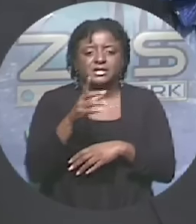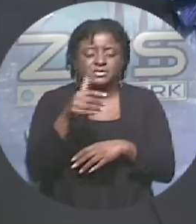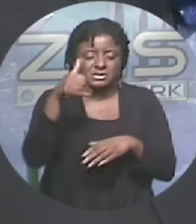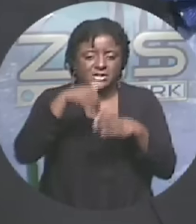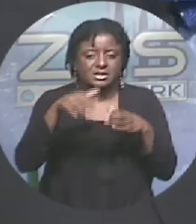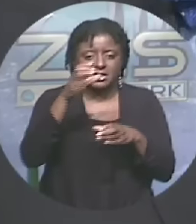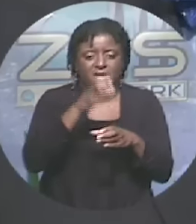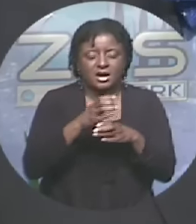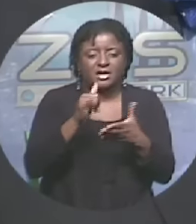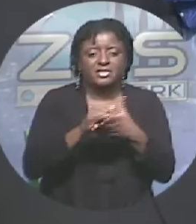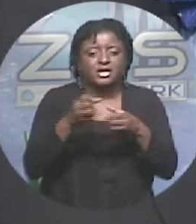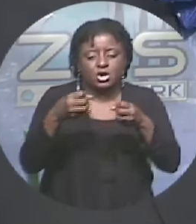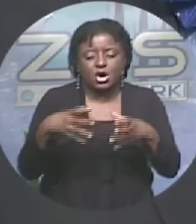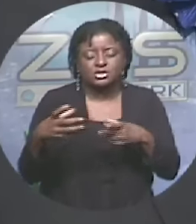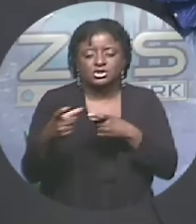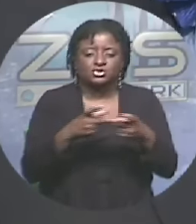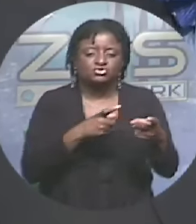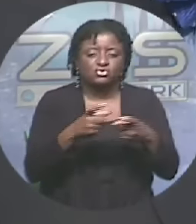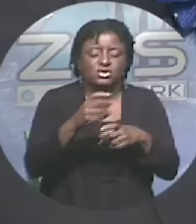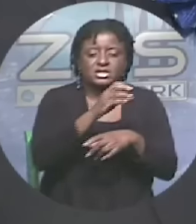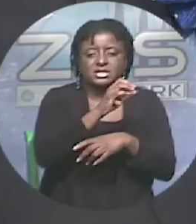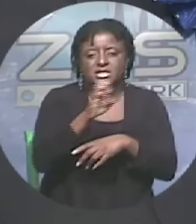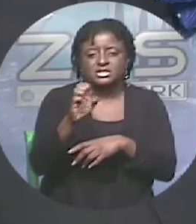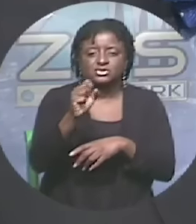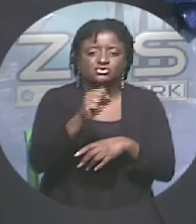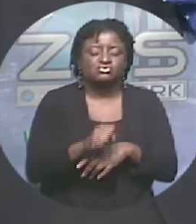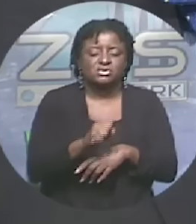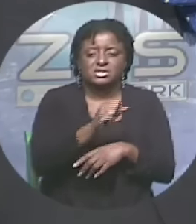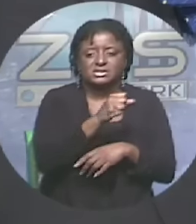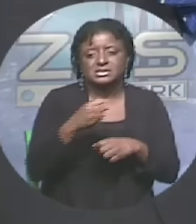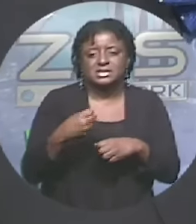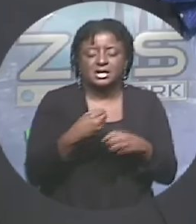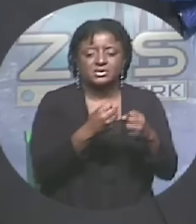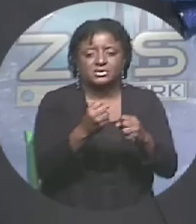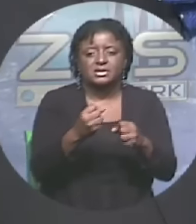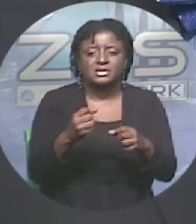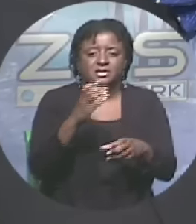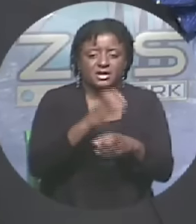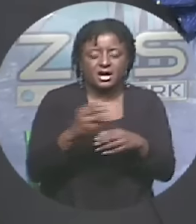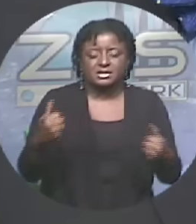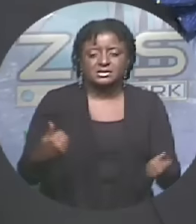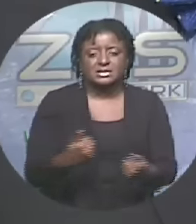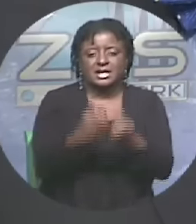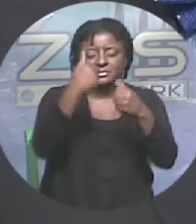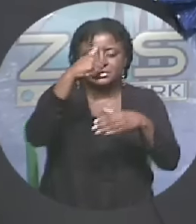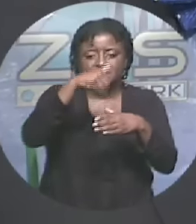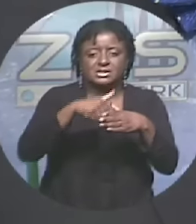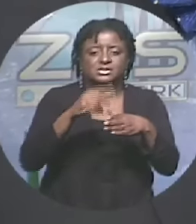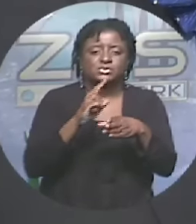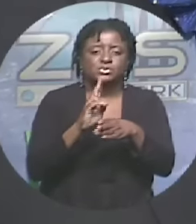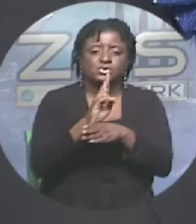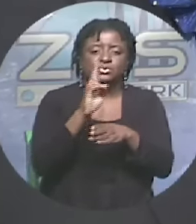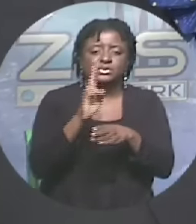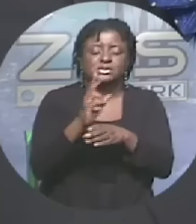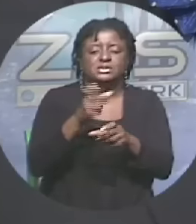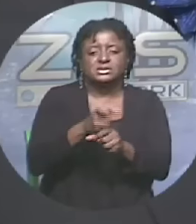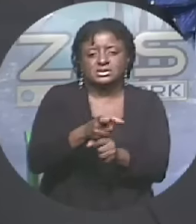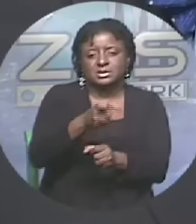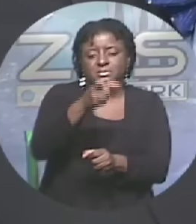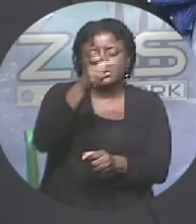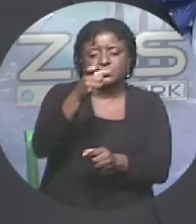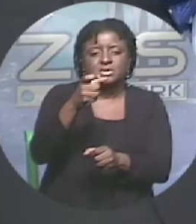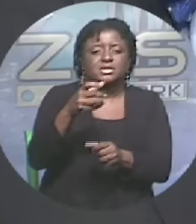East Street South and Malcolm Road intersection before slamming into a utility pole. The mangled wreckage claimed the life of the driver and the officer